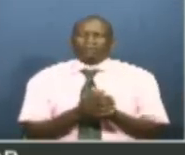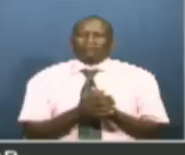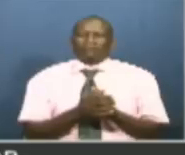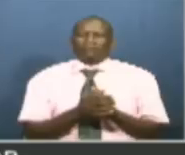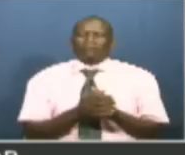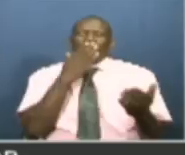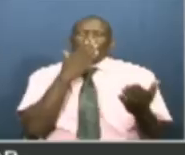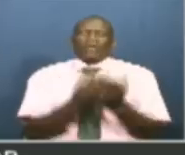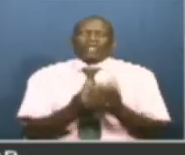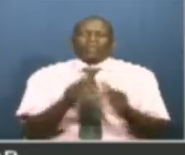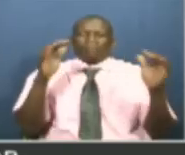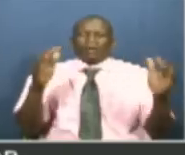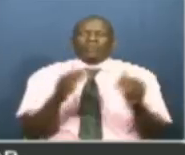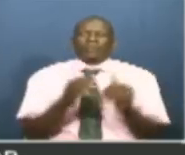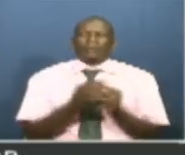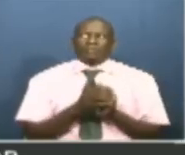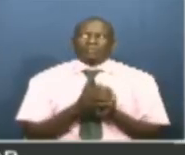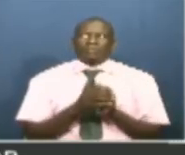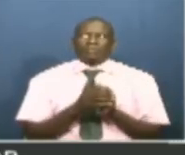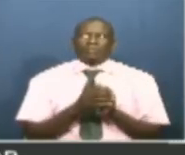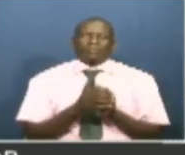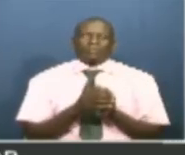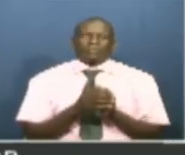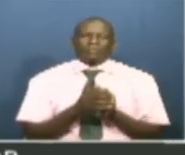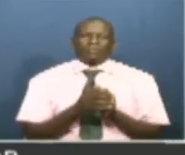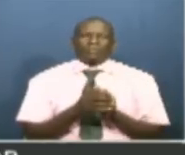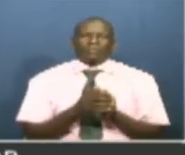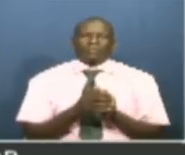Thank you very much. Where did you get the information from?